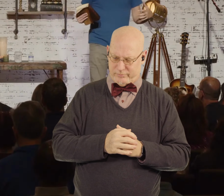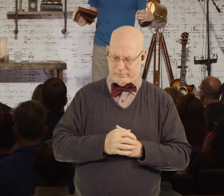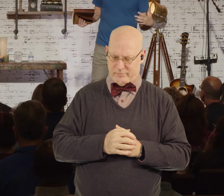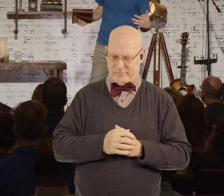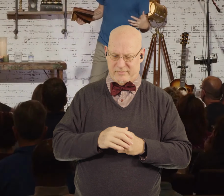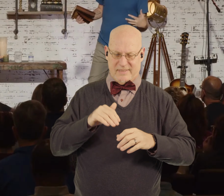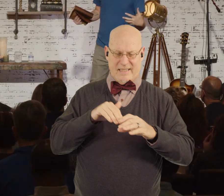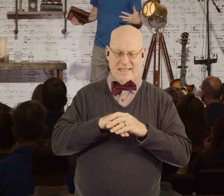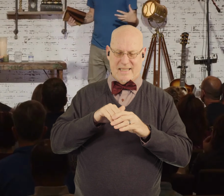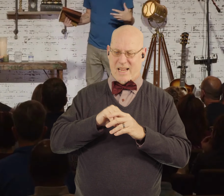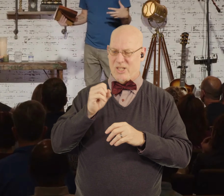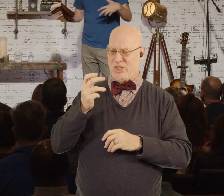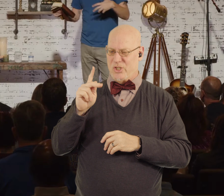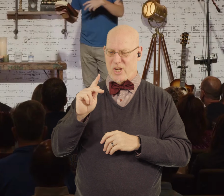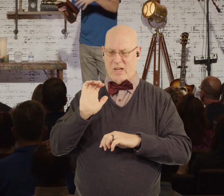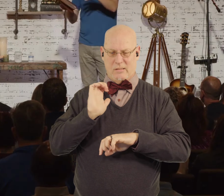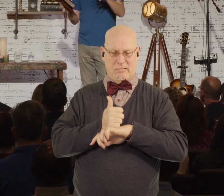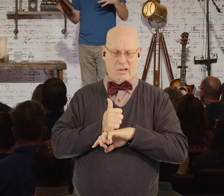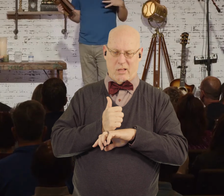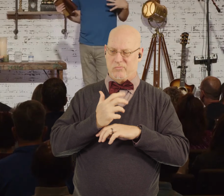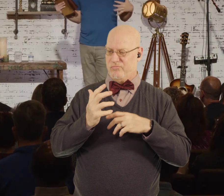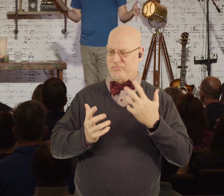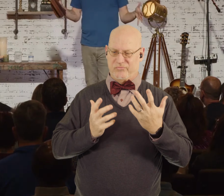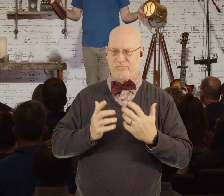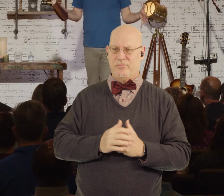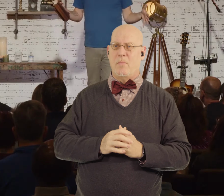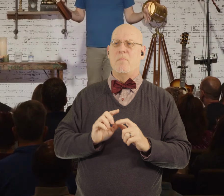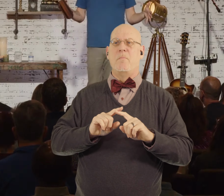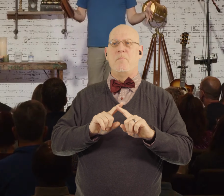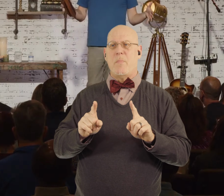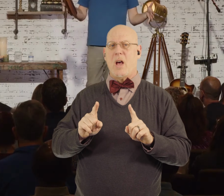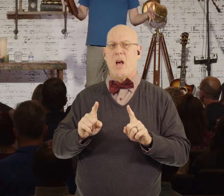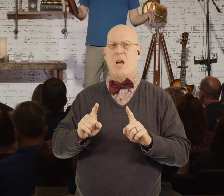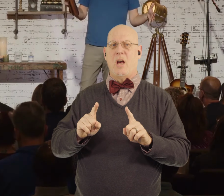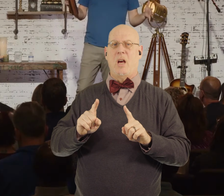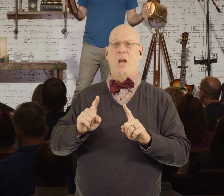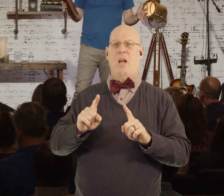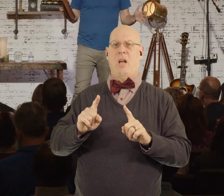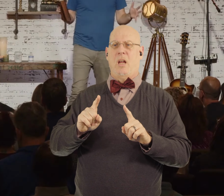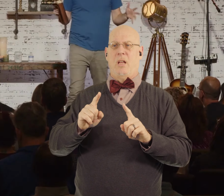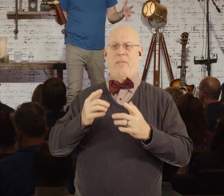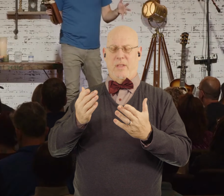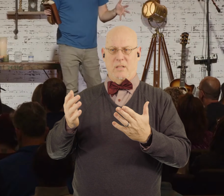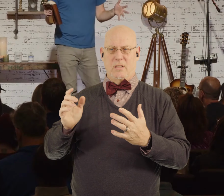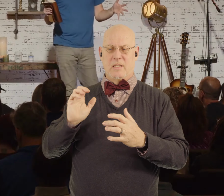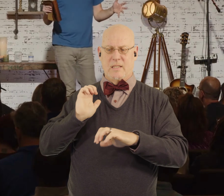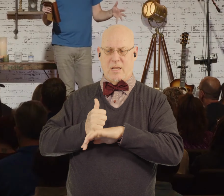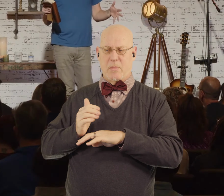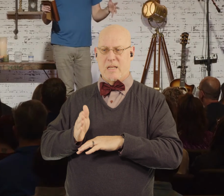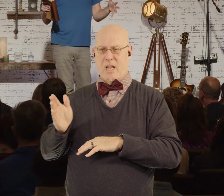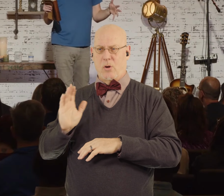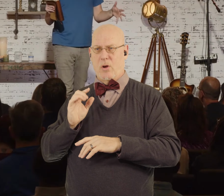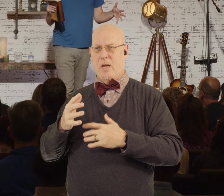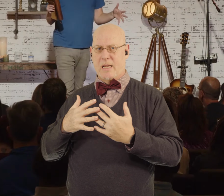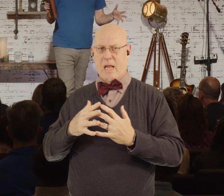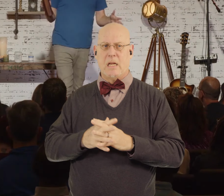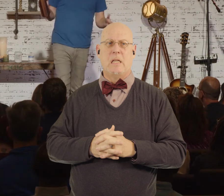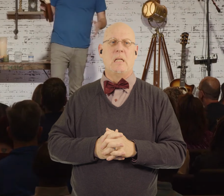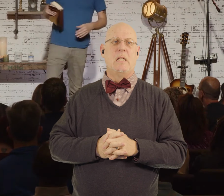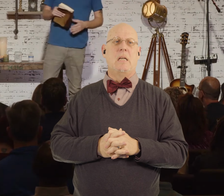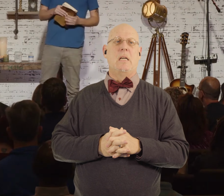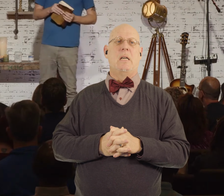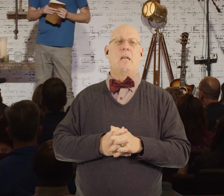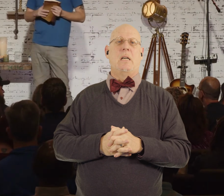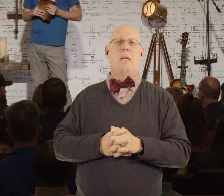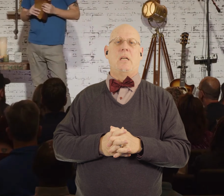little, I don't know, inside shack thing set up. But at this shack thing set up right by our